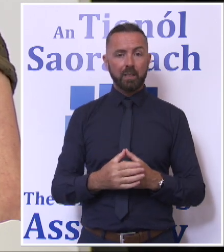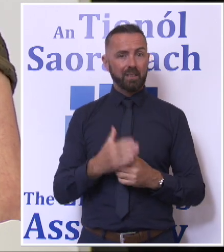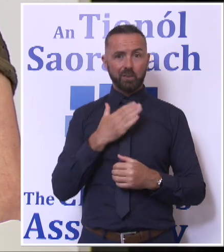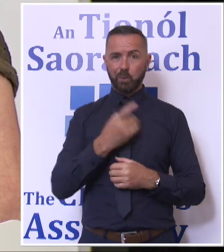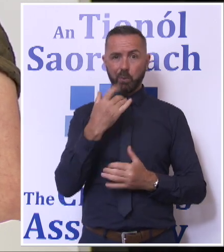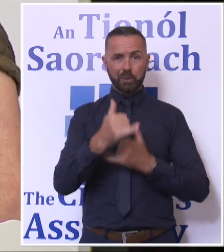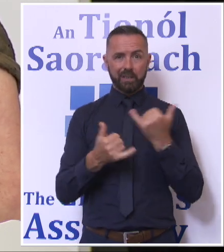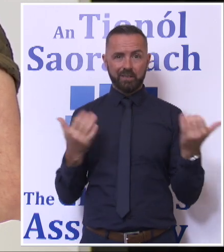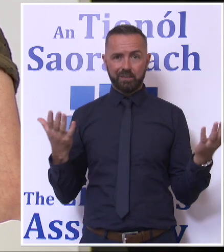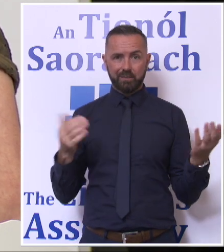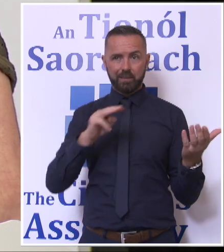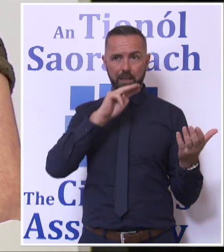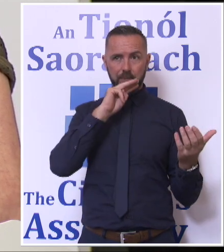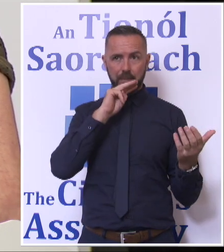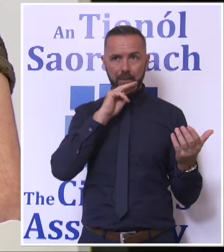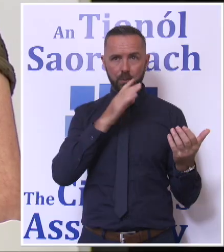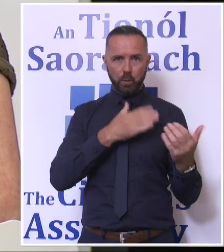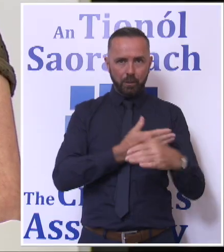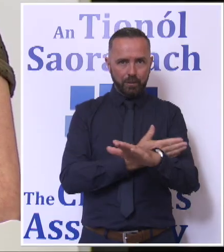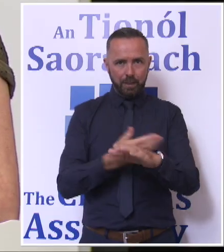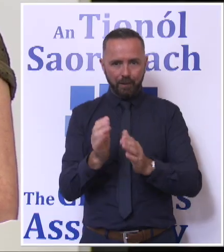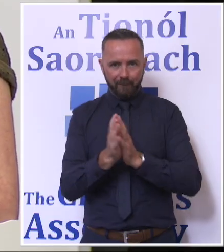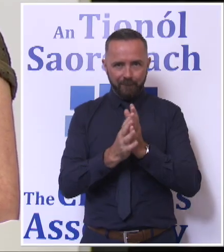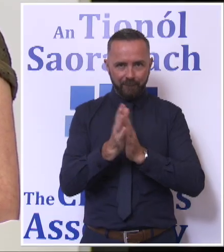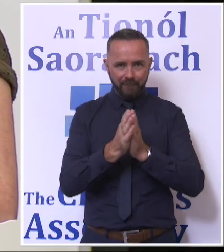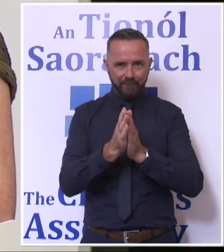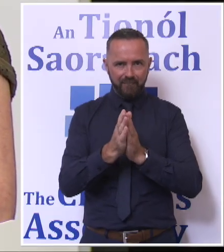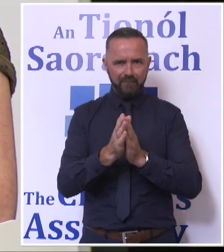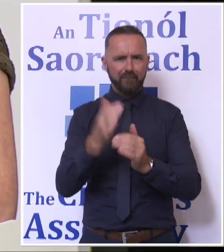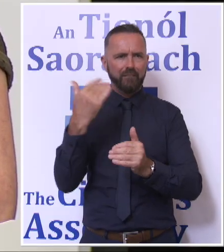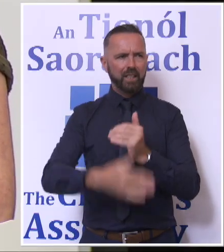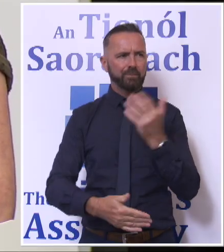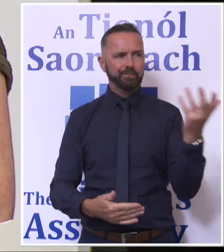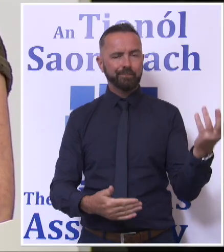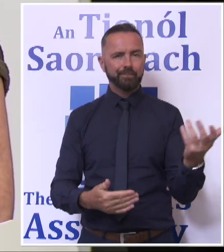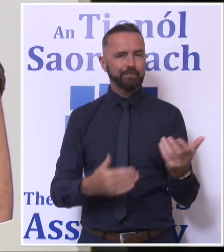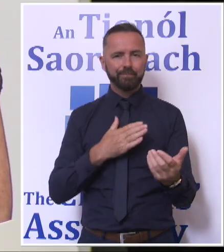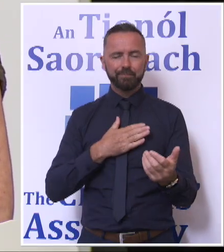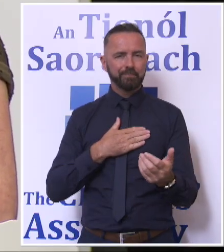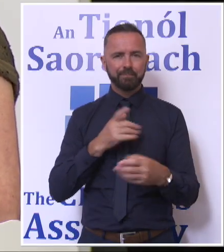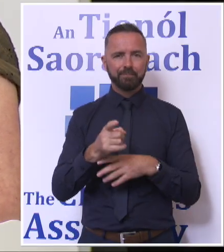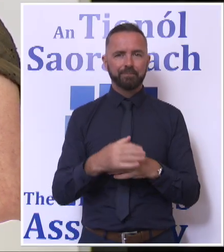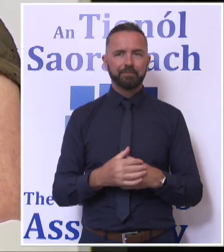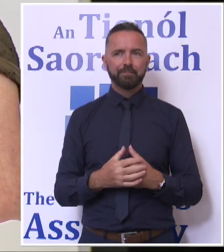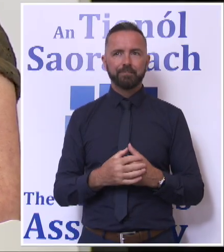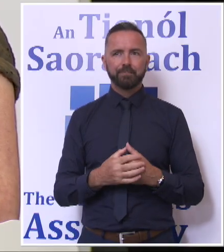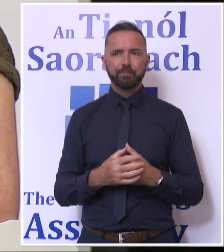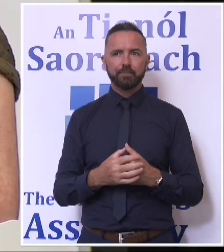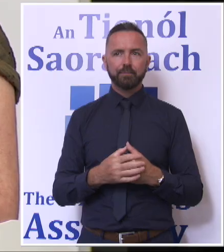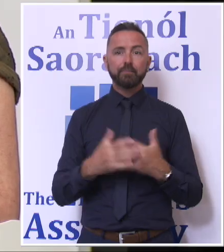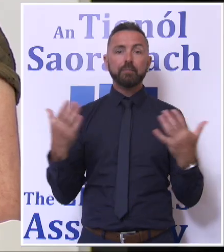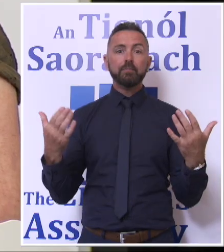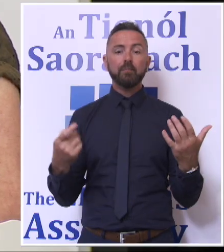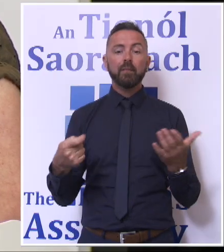term, it means that you're really only getting into it when it's coming to an end. So now to the additional functions that I think the